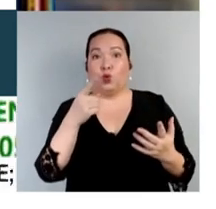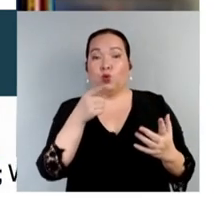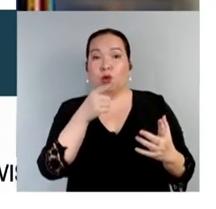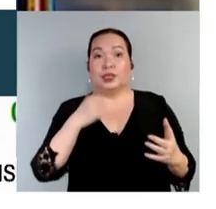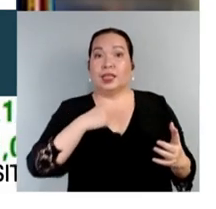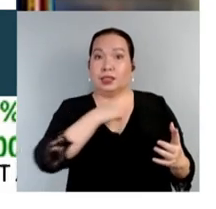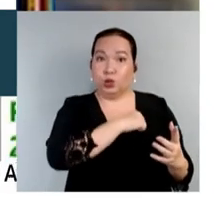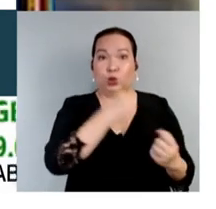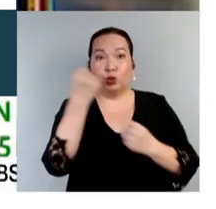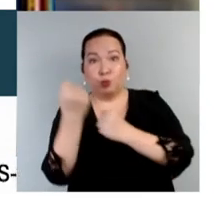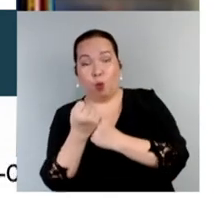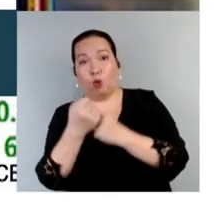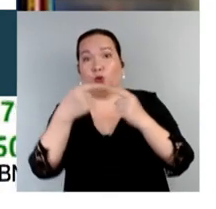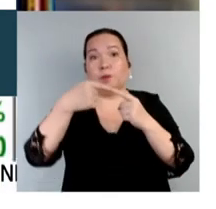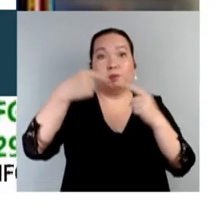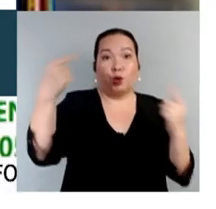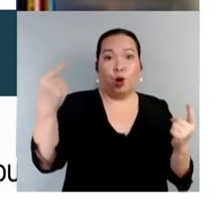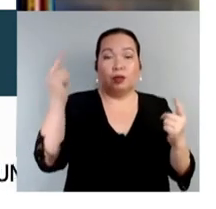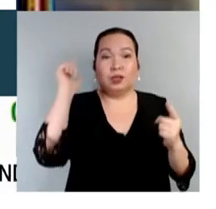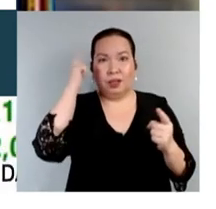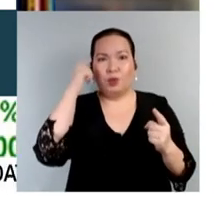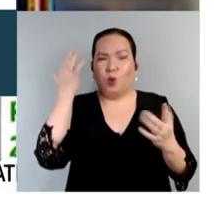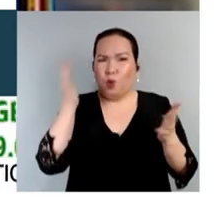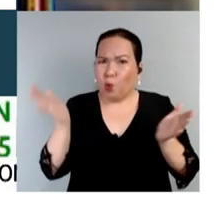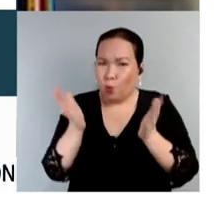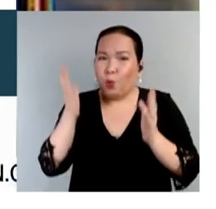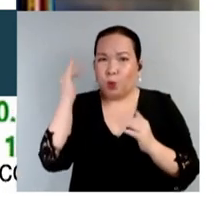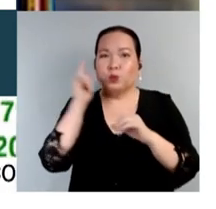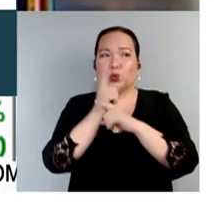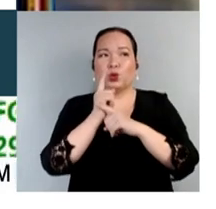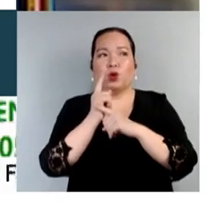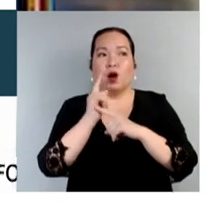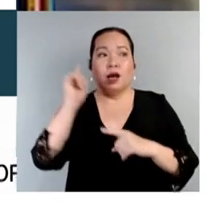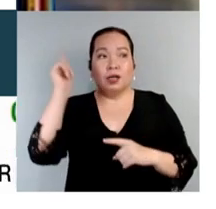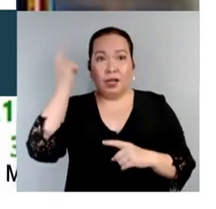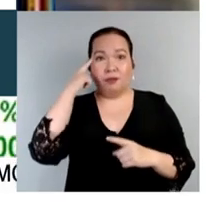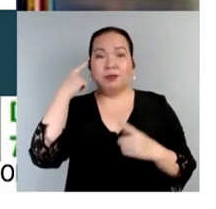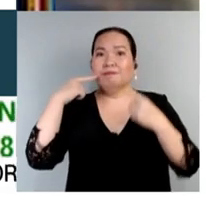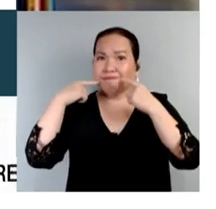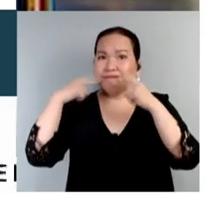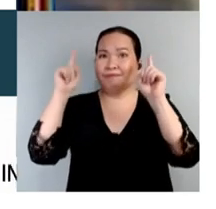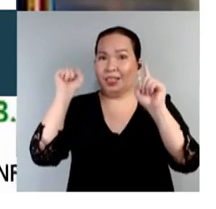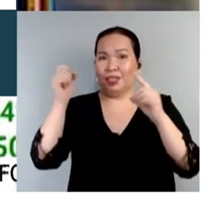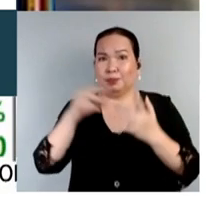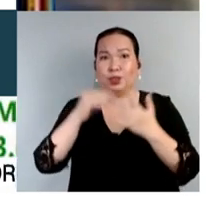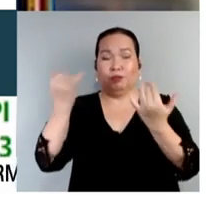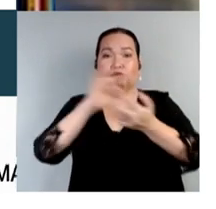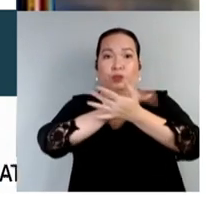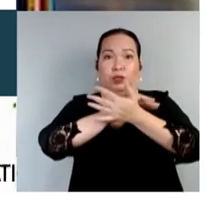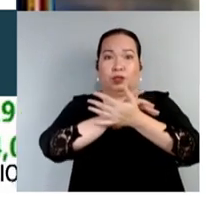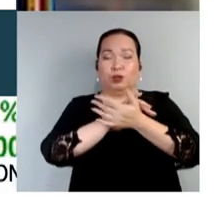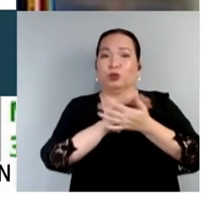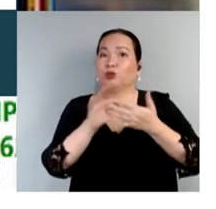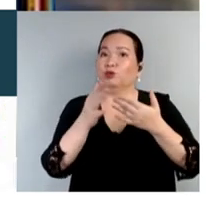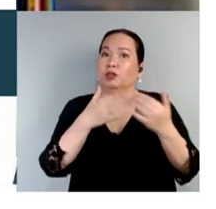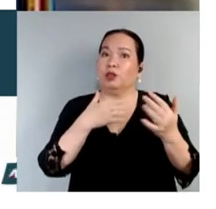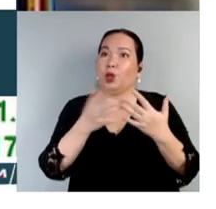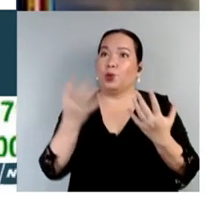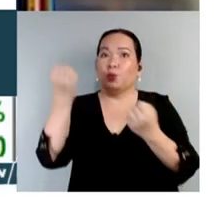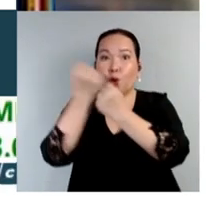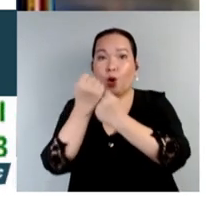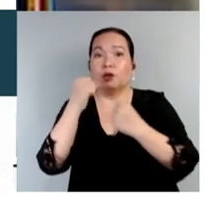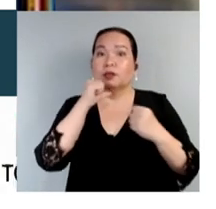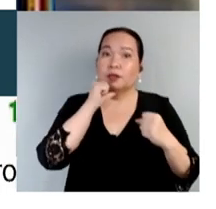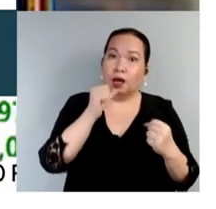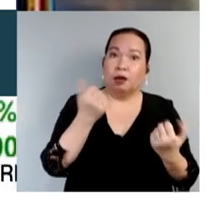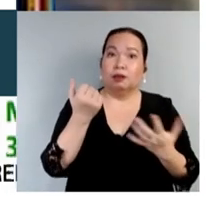government to succeed, especially in a pandemic. Whether enabler or not, in fact, if I would